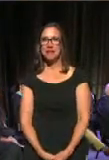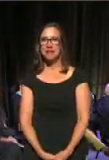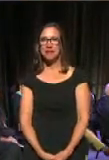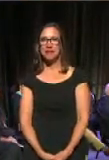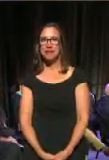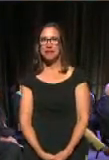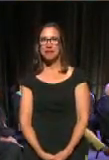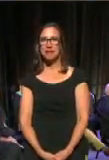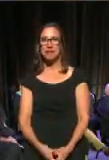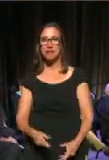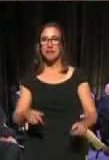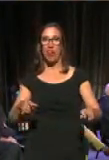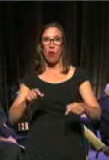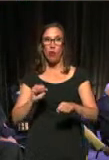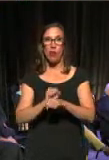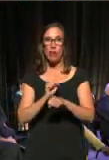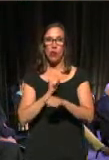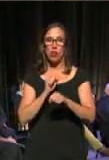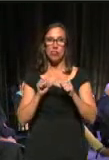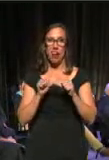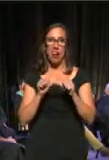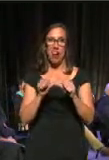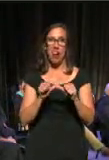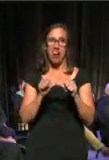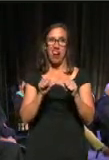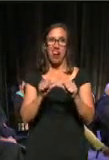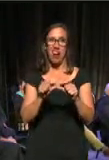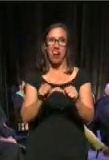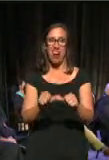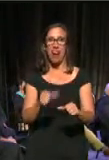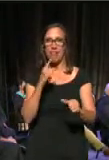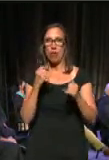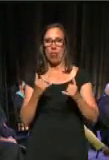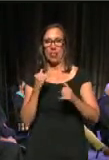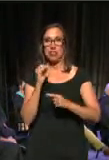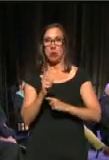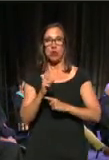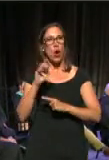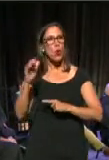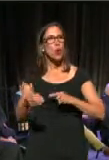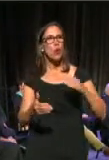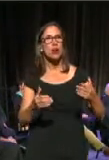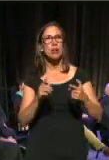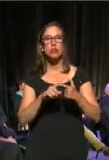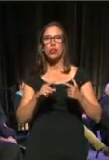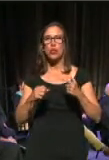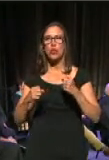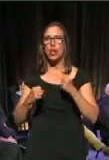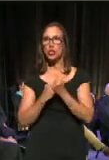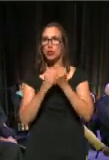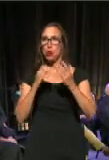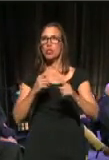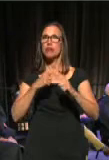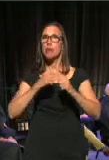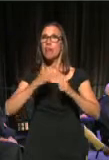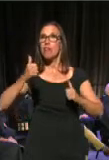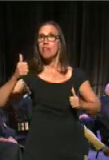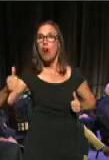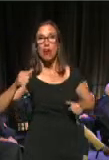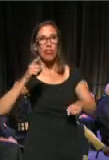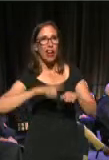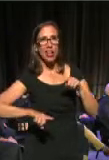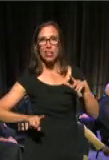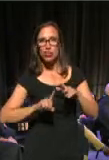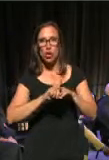who have worked endlessly for this moment. Welcome to our supporters from afar who couldn't